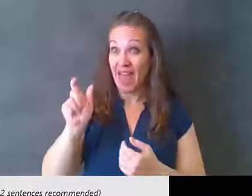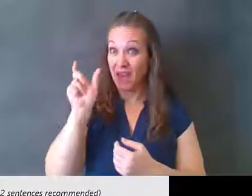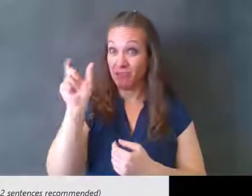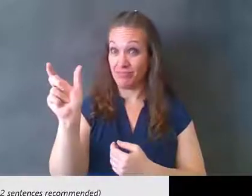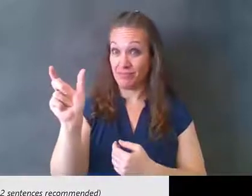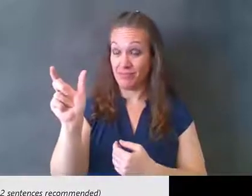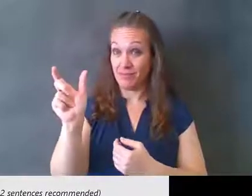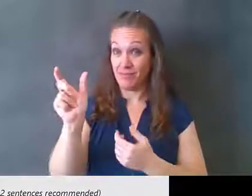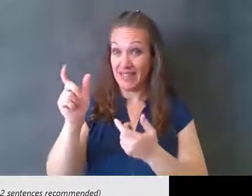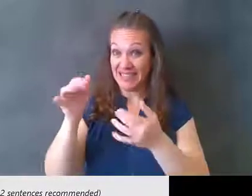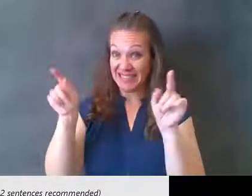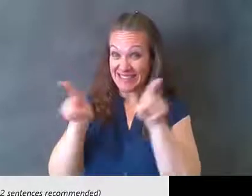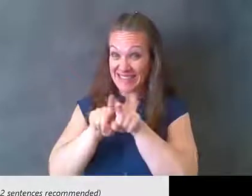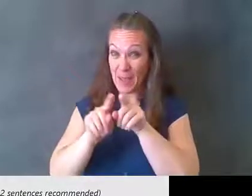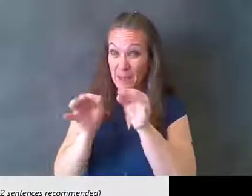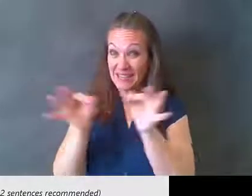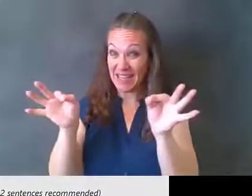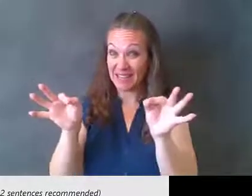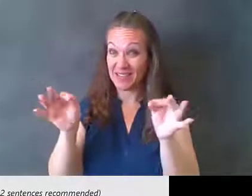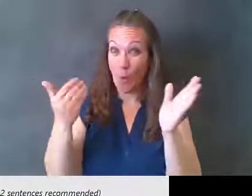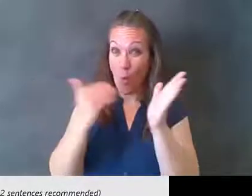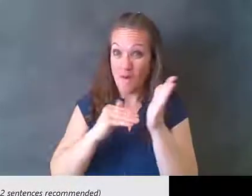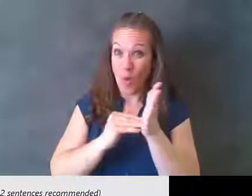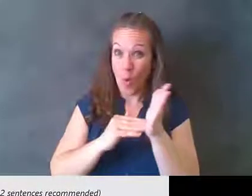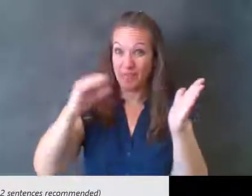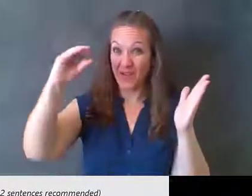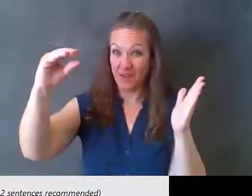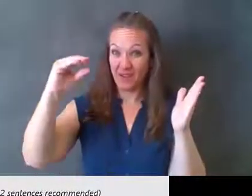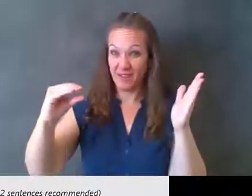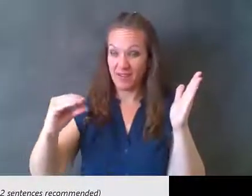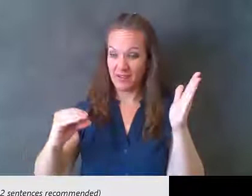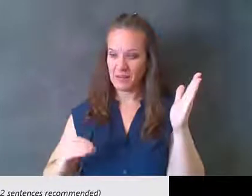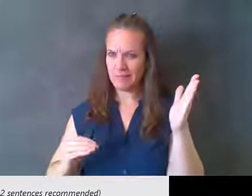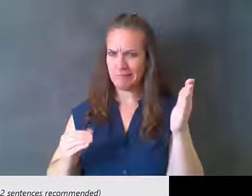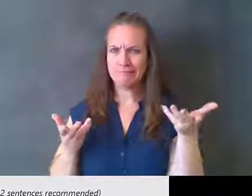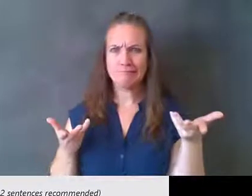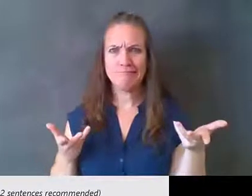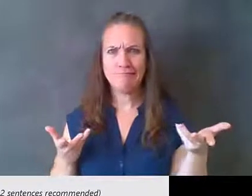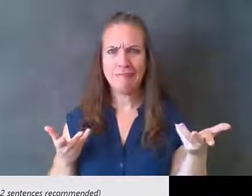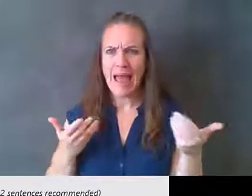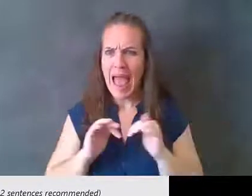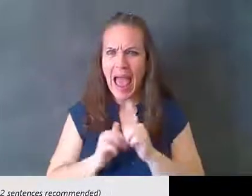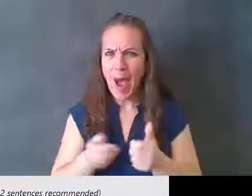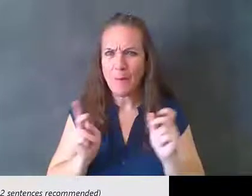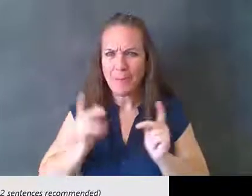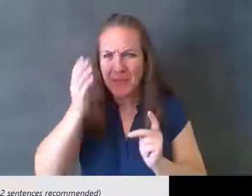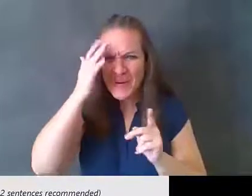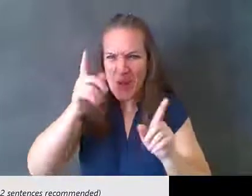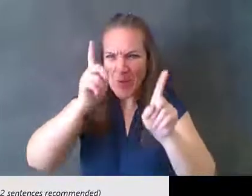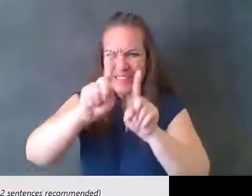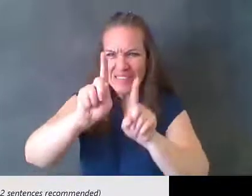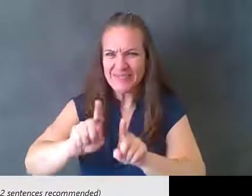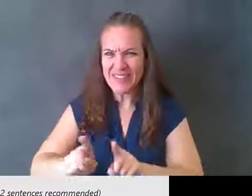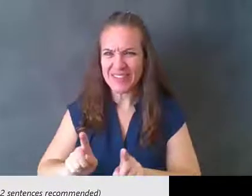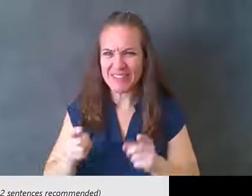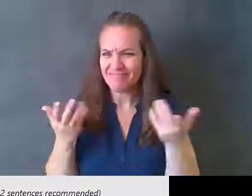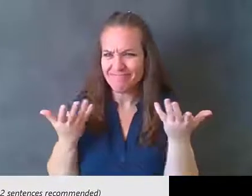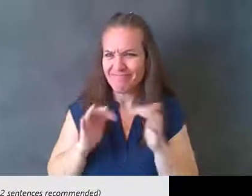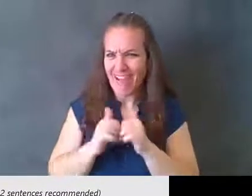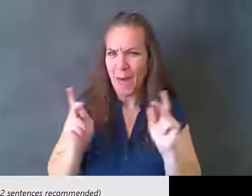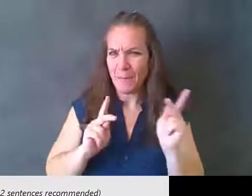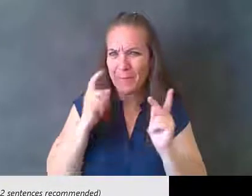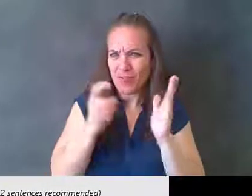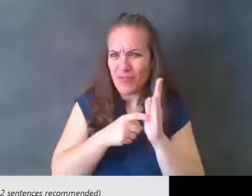Centers, I'm not really giving much context or conveying what makes that logo different from the other logos we're